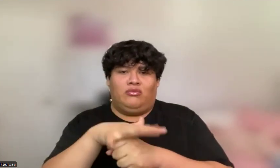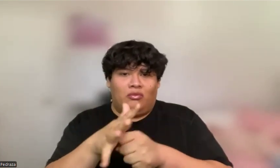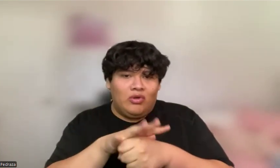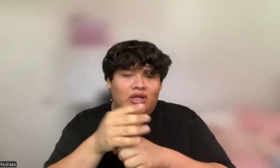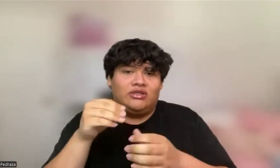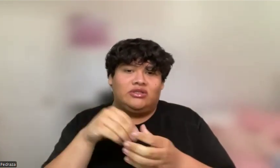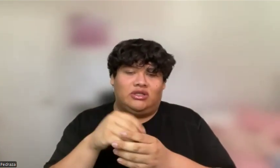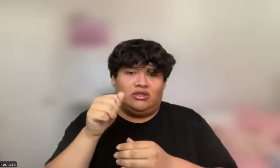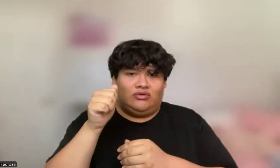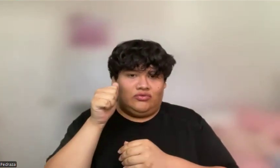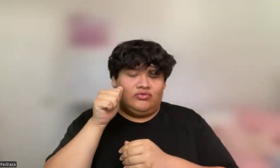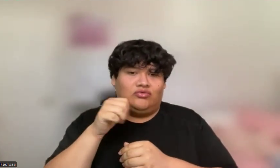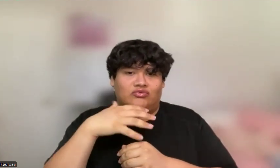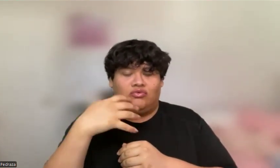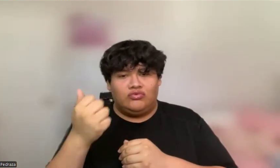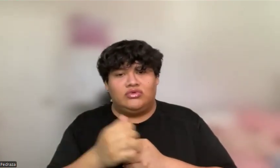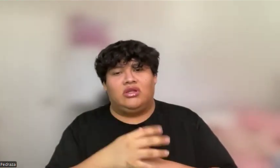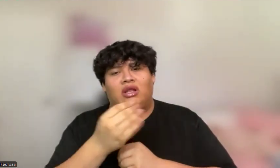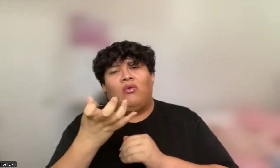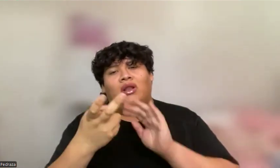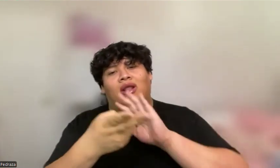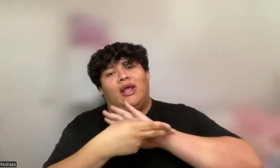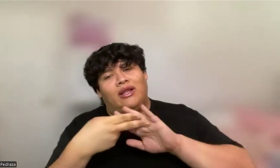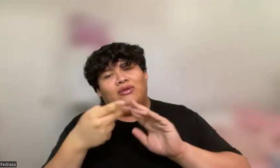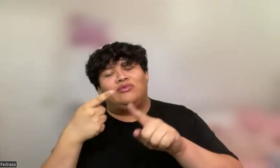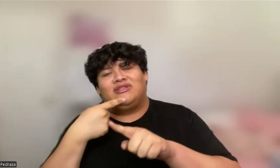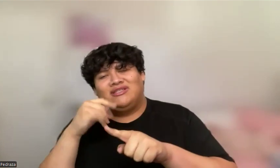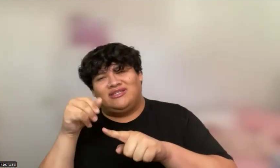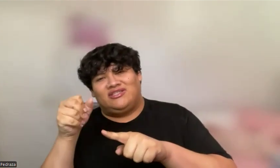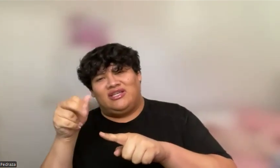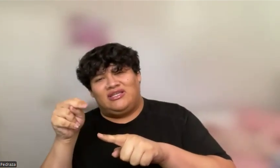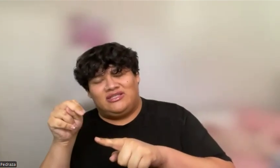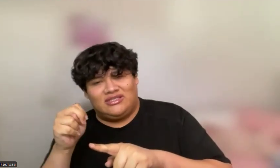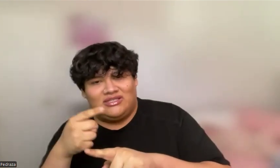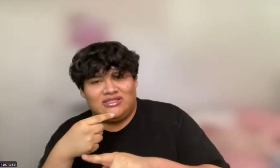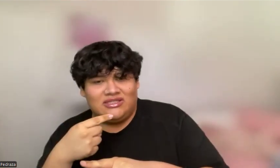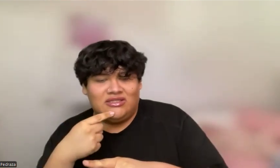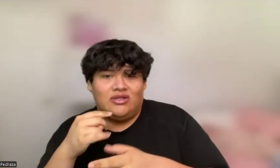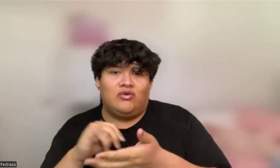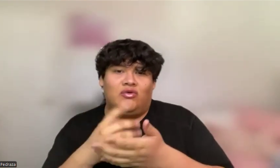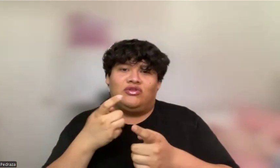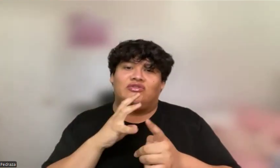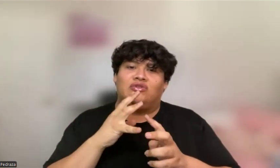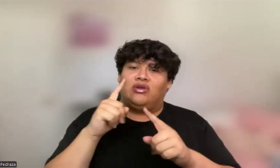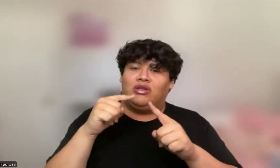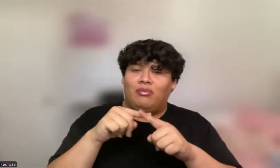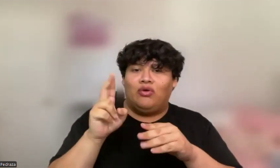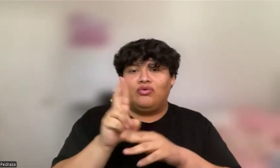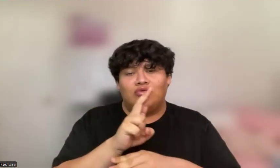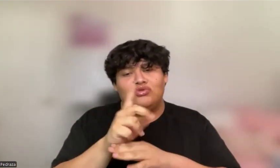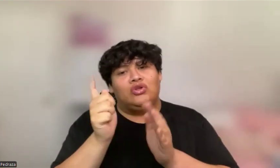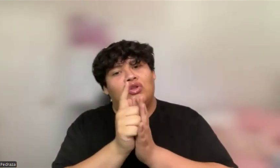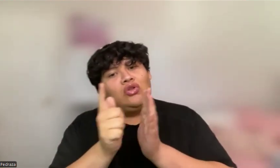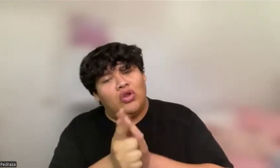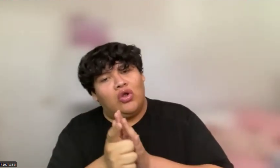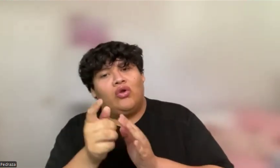wanted to make sure to highlight, like Jason had highlighted earlier, is that, we're talking about using law